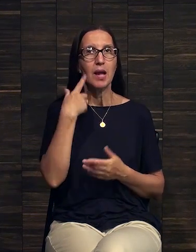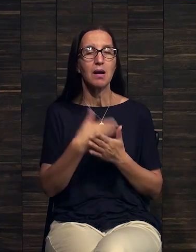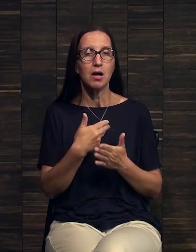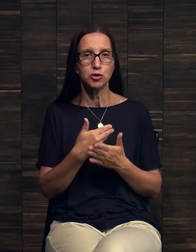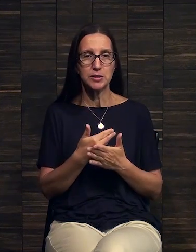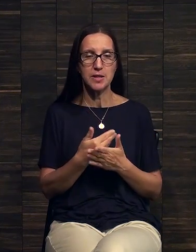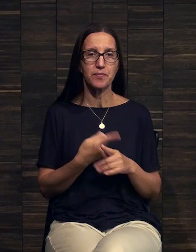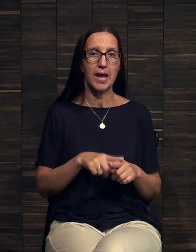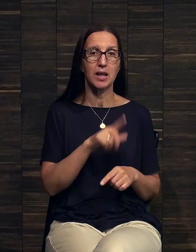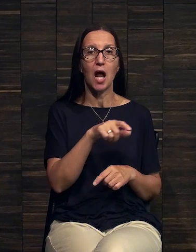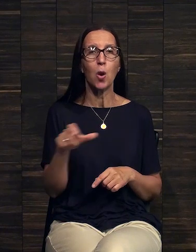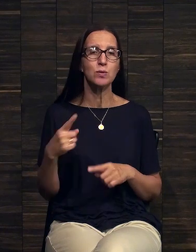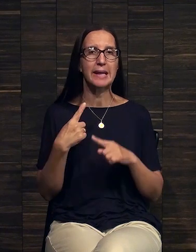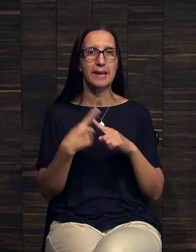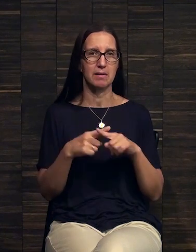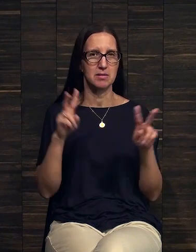and